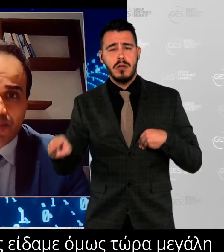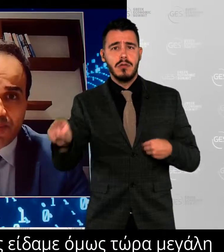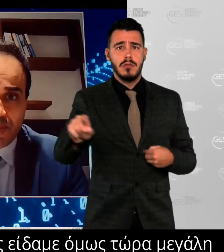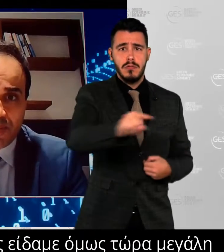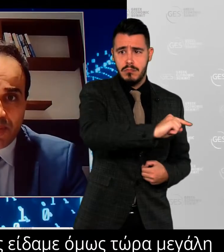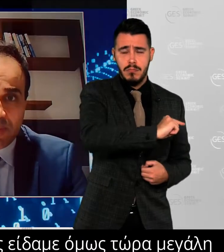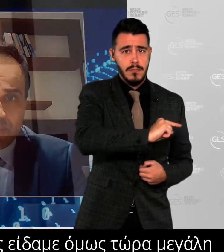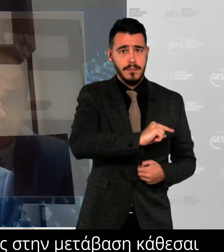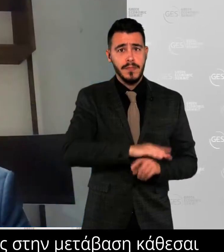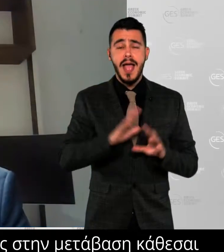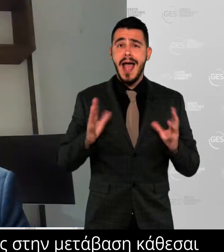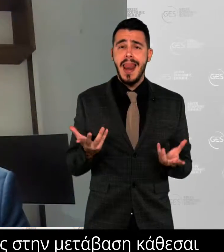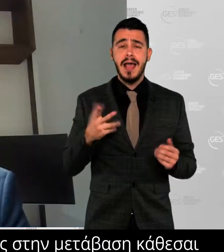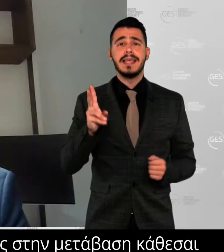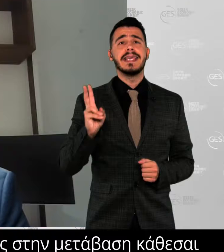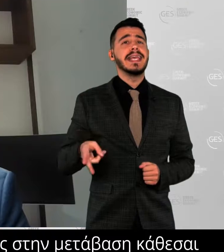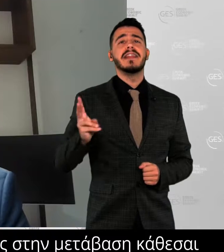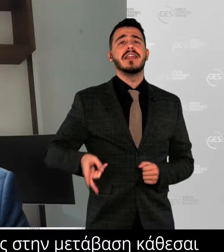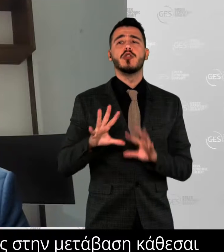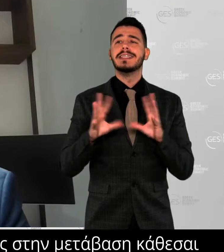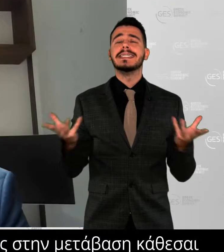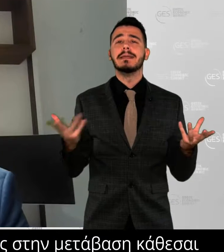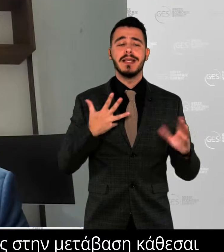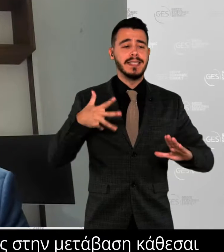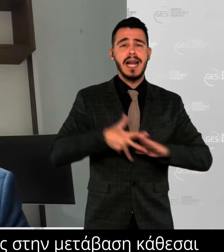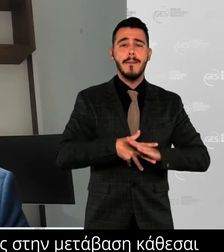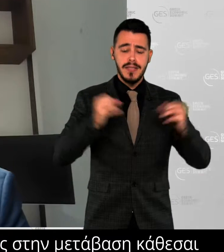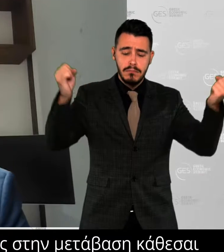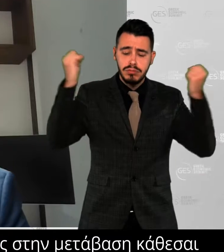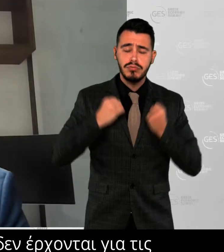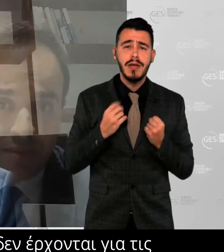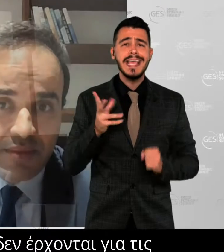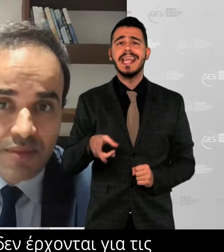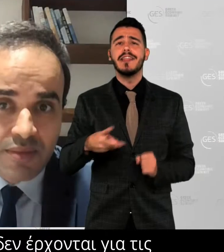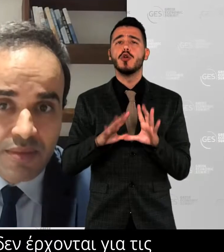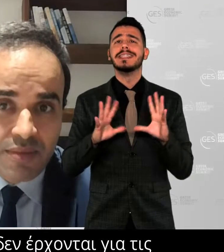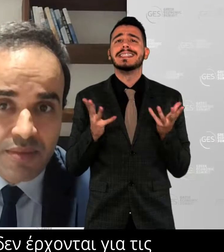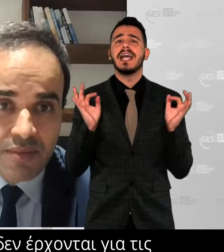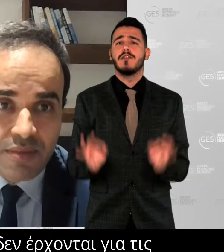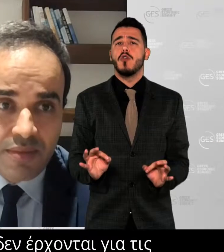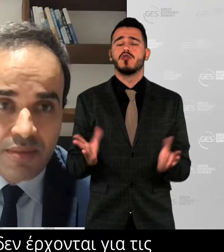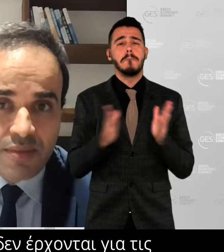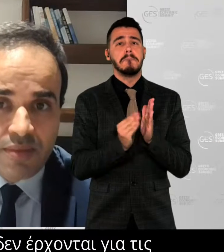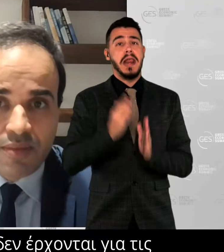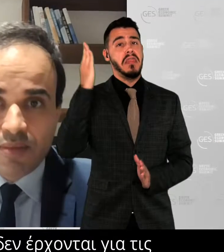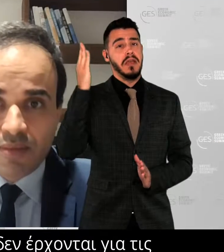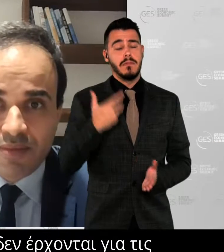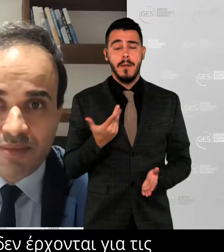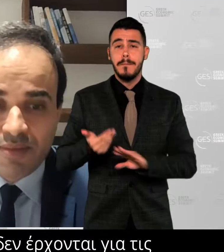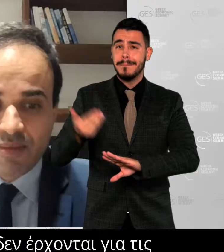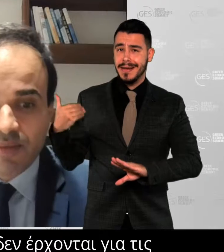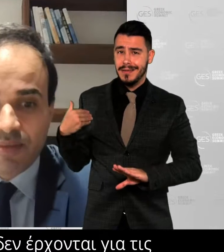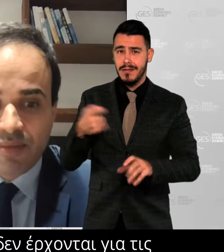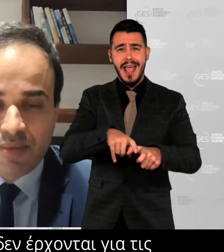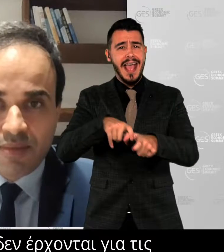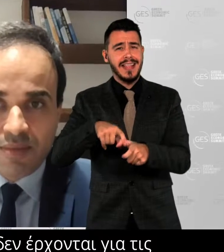banks? So I was really impressed to hear in the prior section that Cisco, as one example, has been targeting this since 2008,